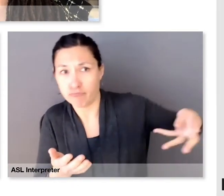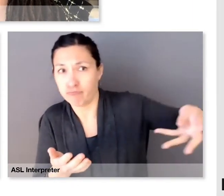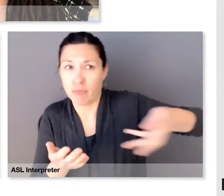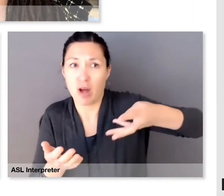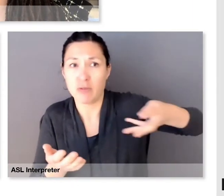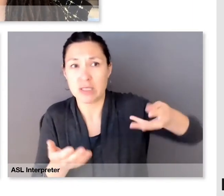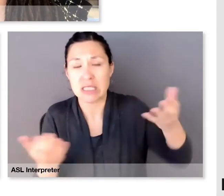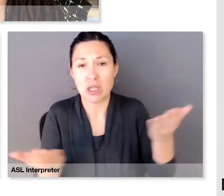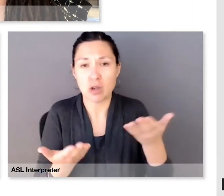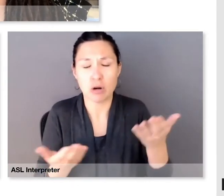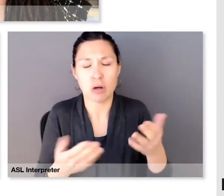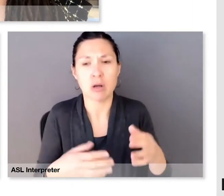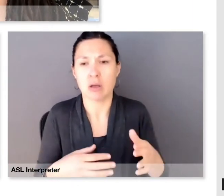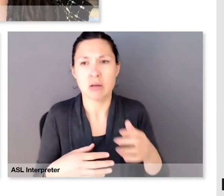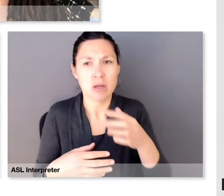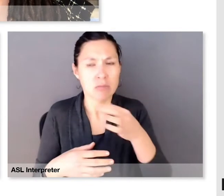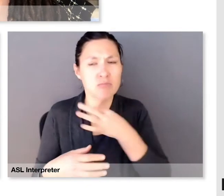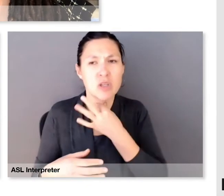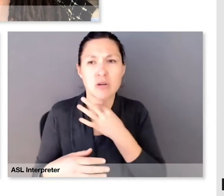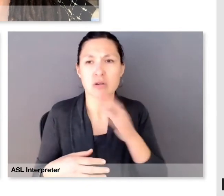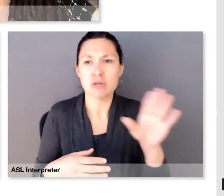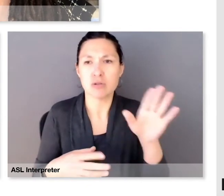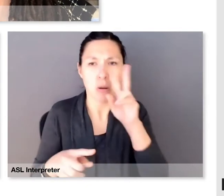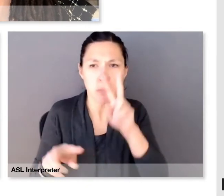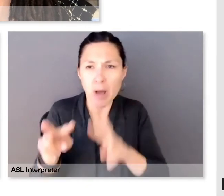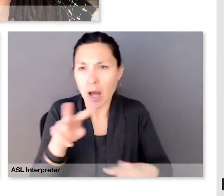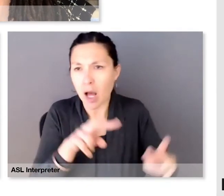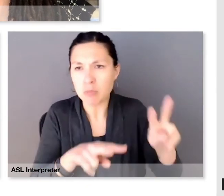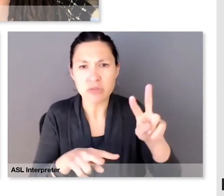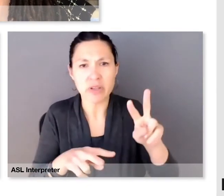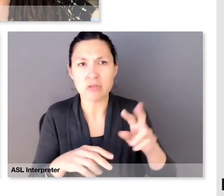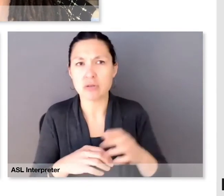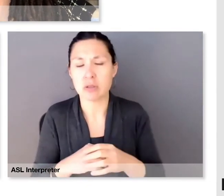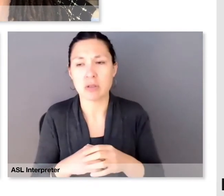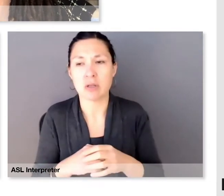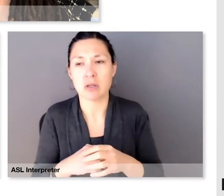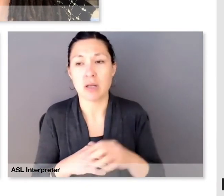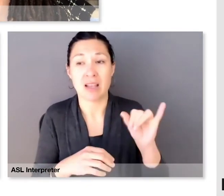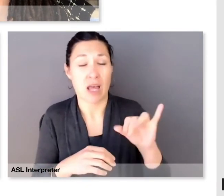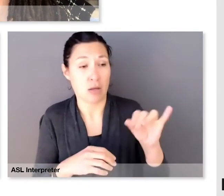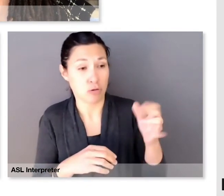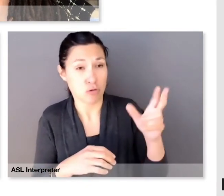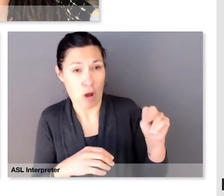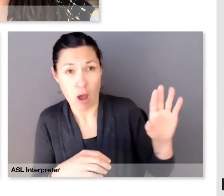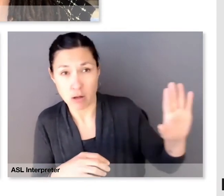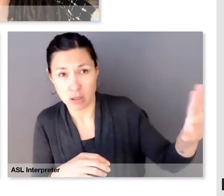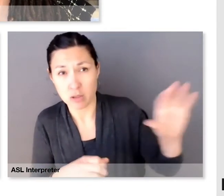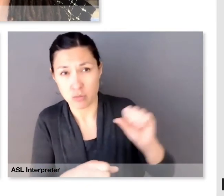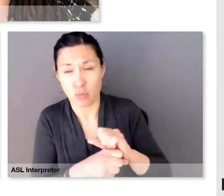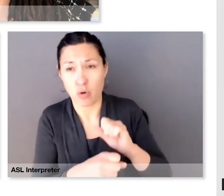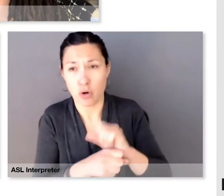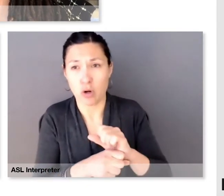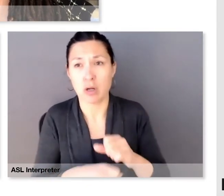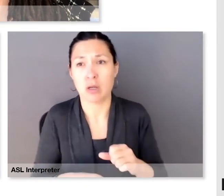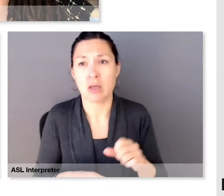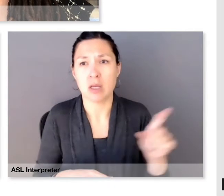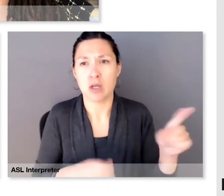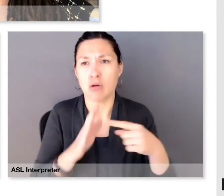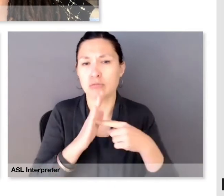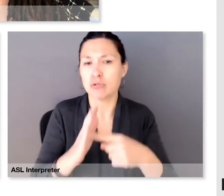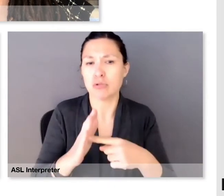was, was this idea that in John's work, he's showing that a particular type